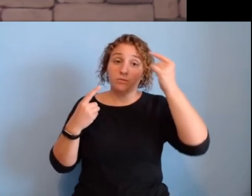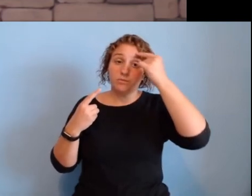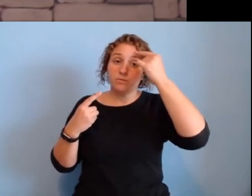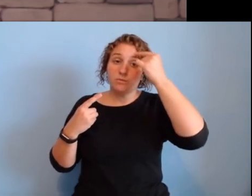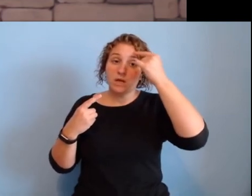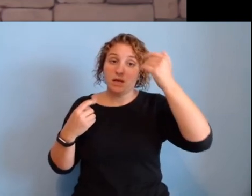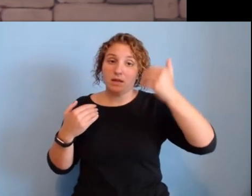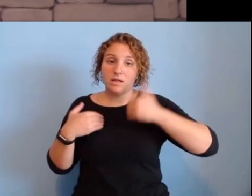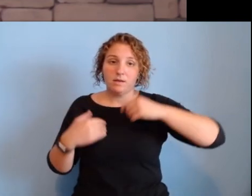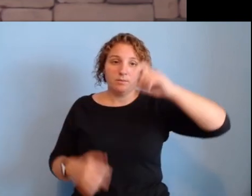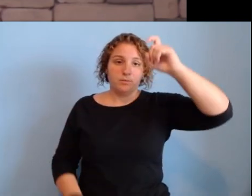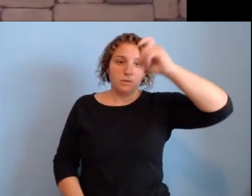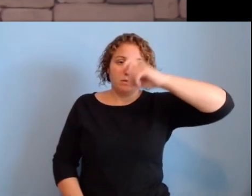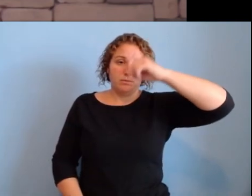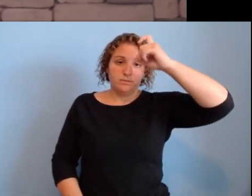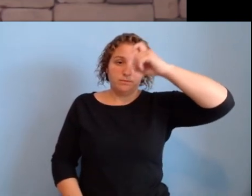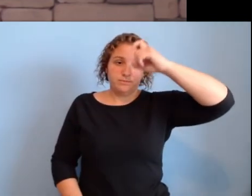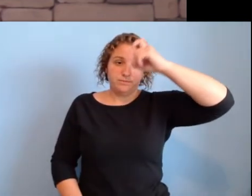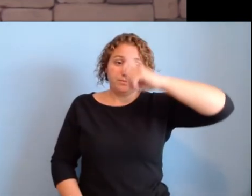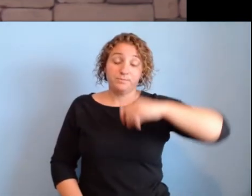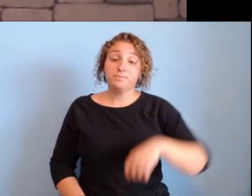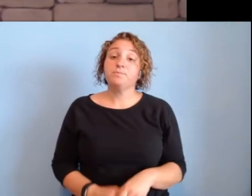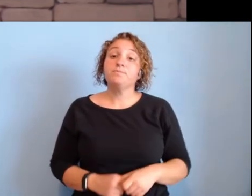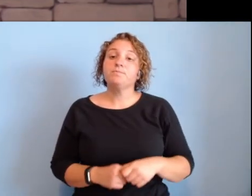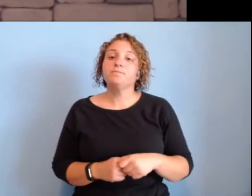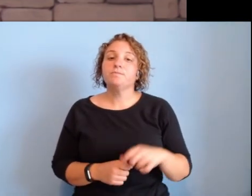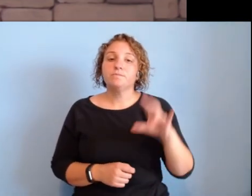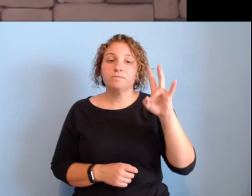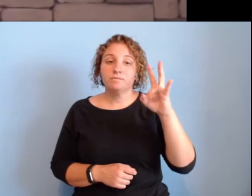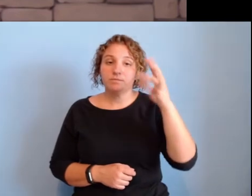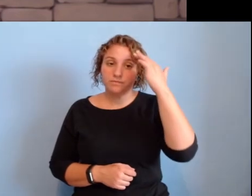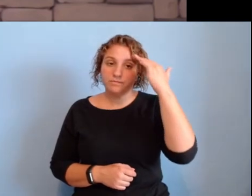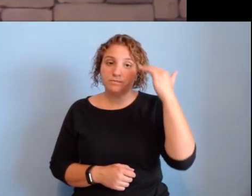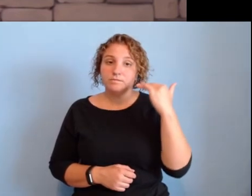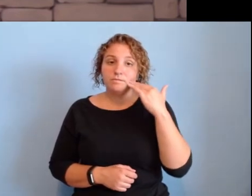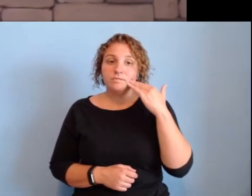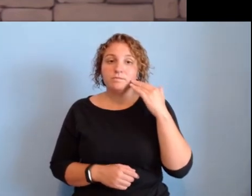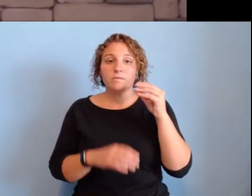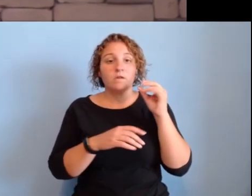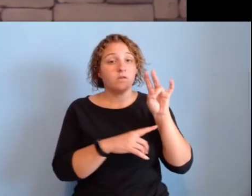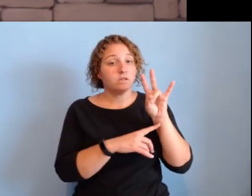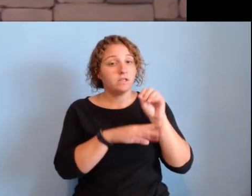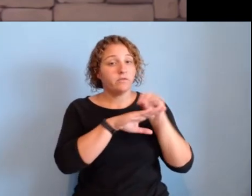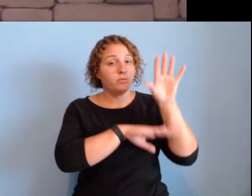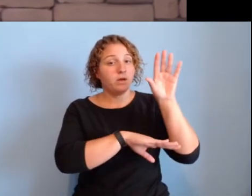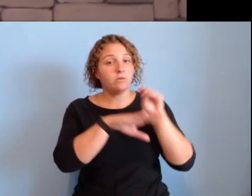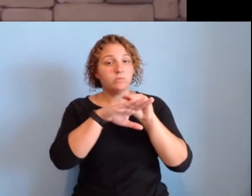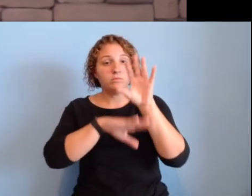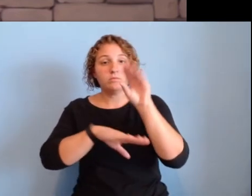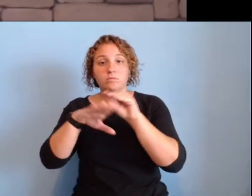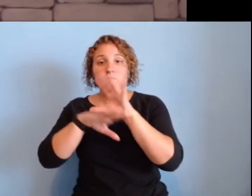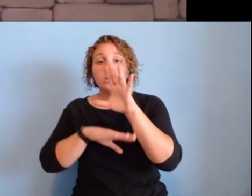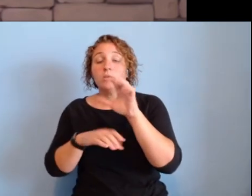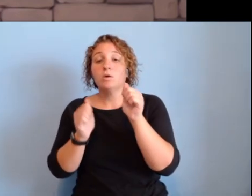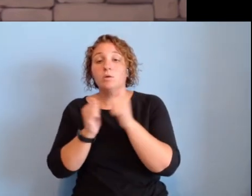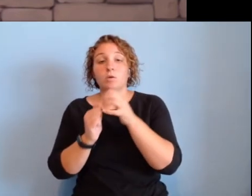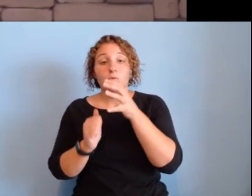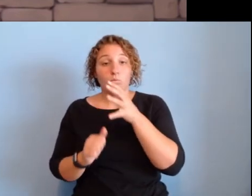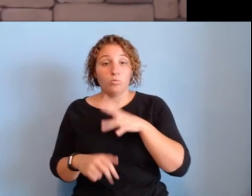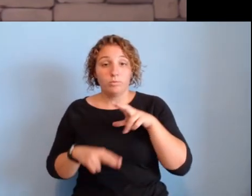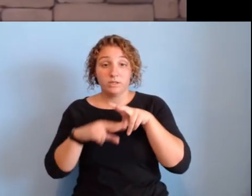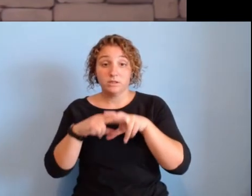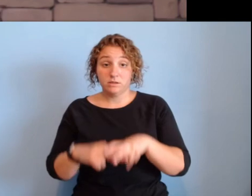wisdom. The seven heads are seven mountains on which the woman sitteth. Now, we covered that